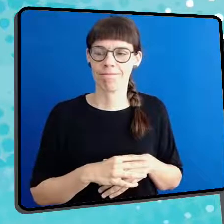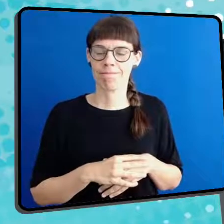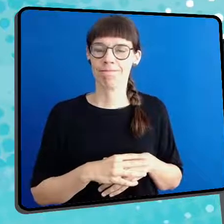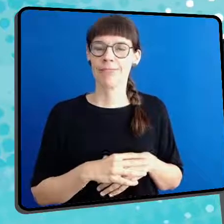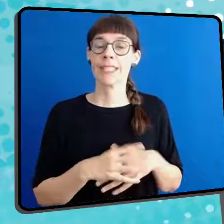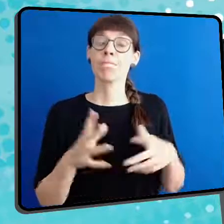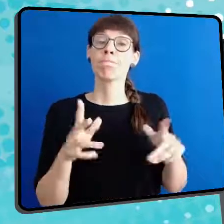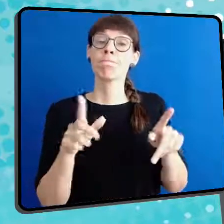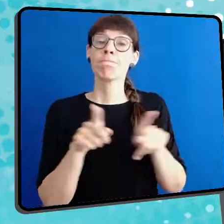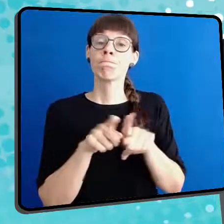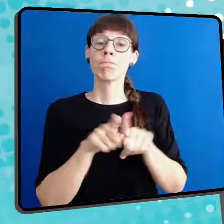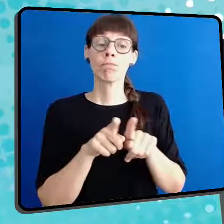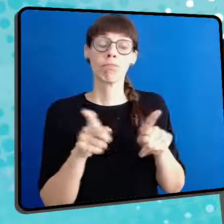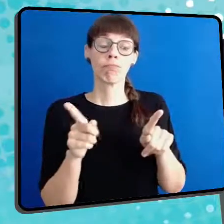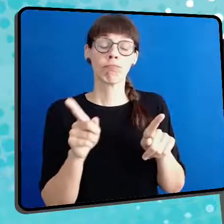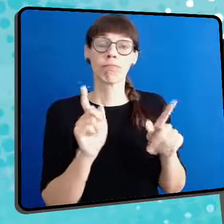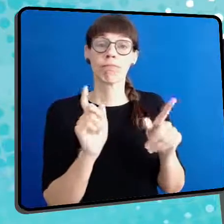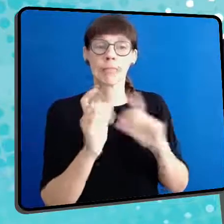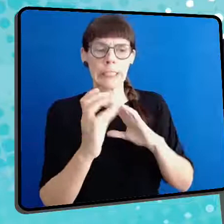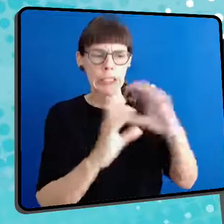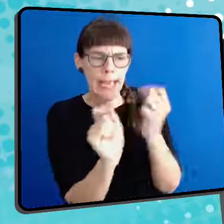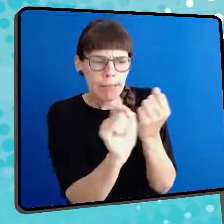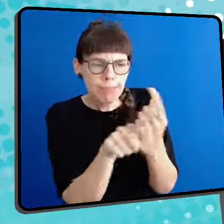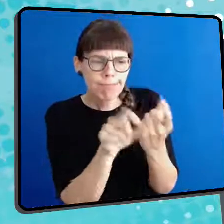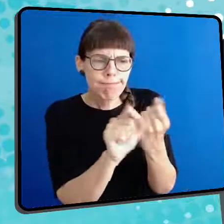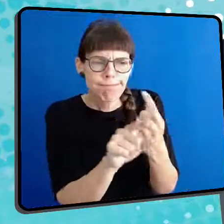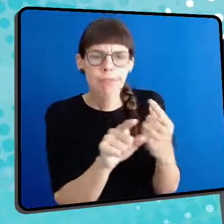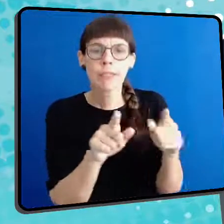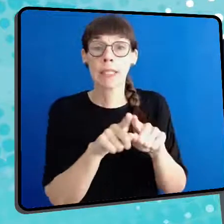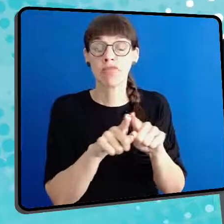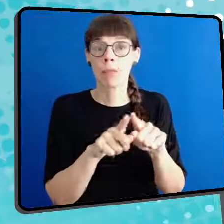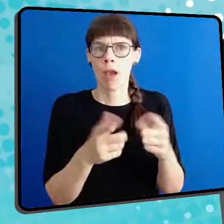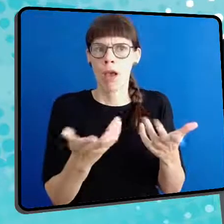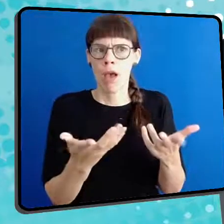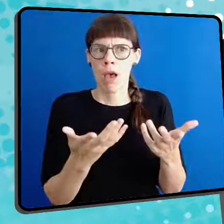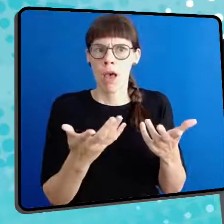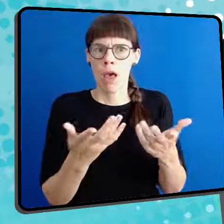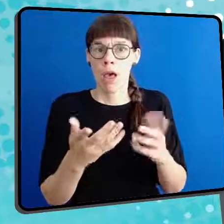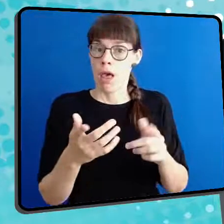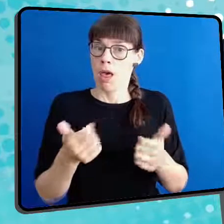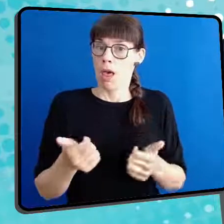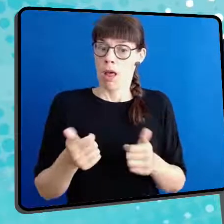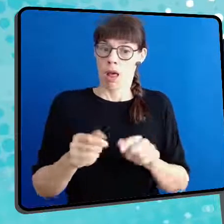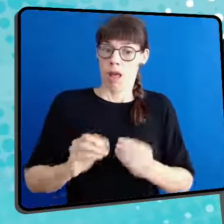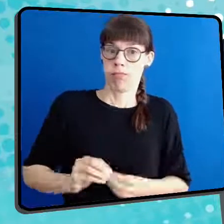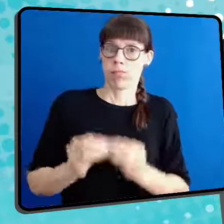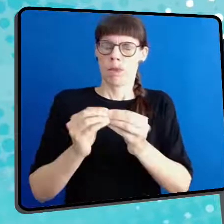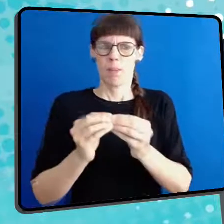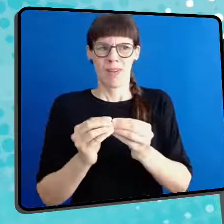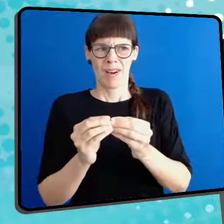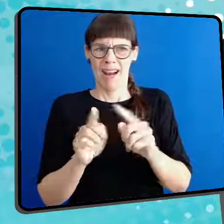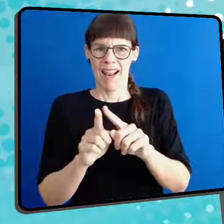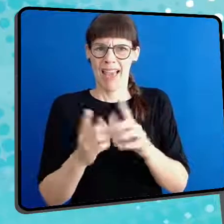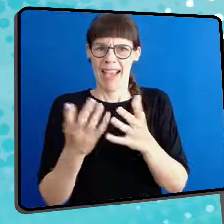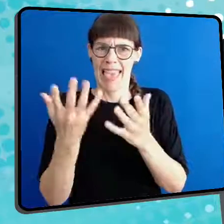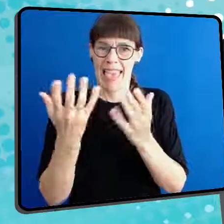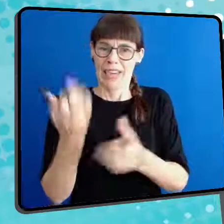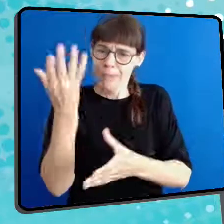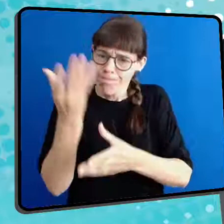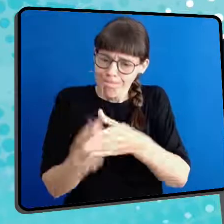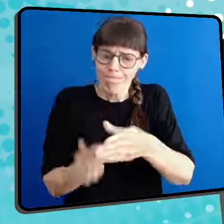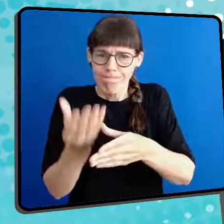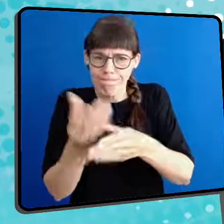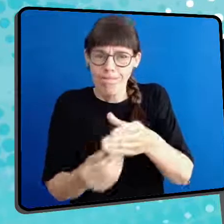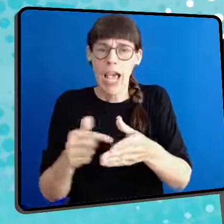realm, sometimes it's also quite annoying once you've created good design and then you realize there's still some dead ends that you haven't thought about. Or